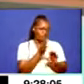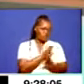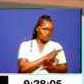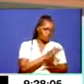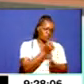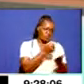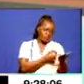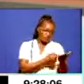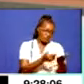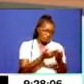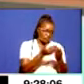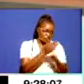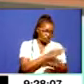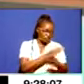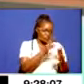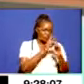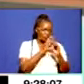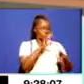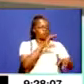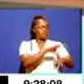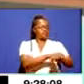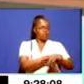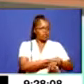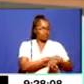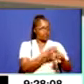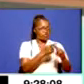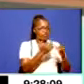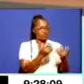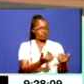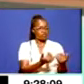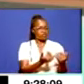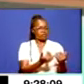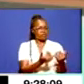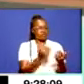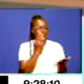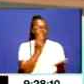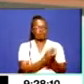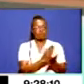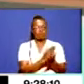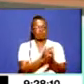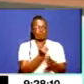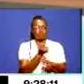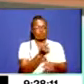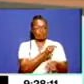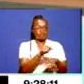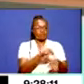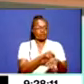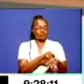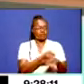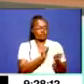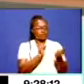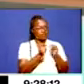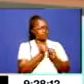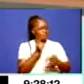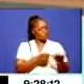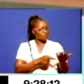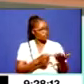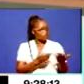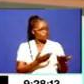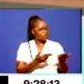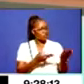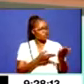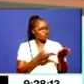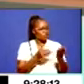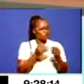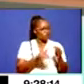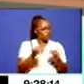week before you could get your results, and now it's actually, I can confirm, a few hours. Maybe what has changed in terms of technological